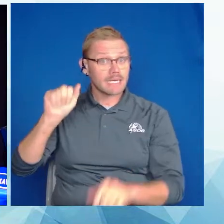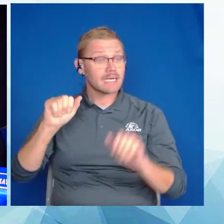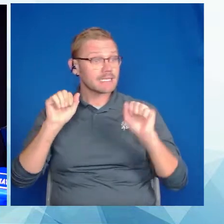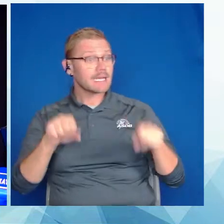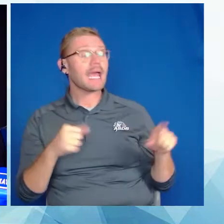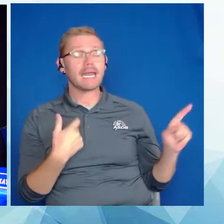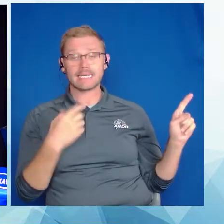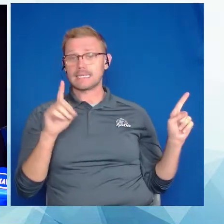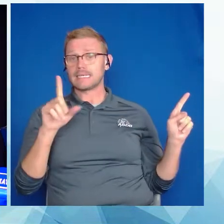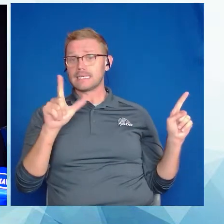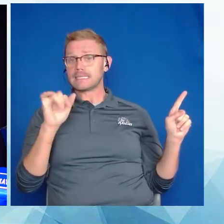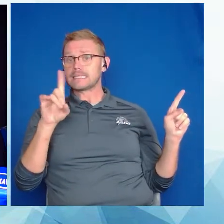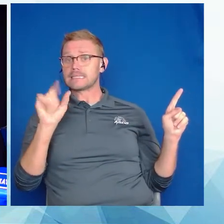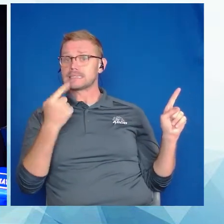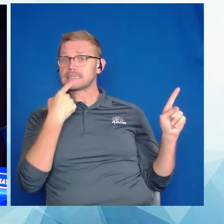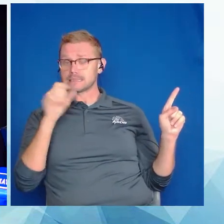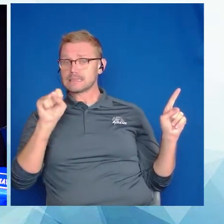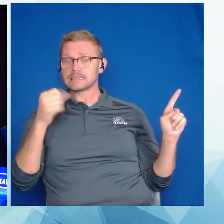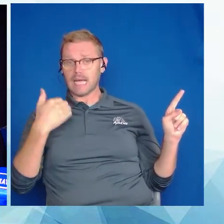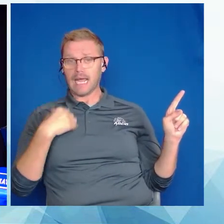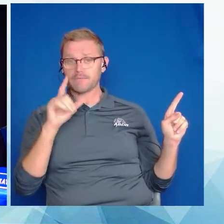I do have a question.